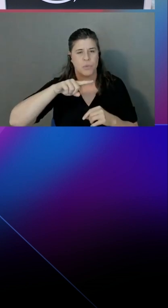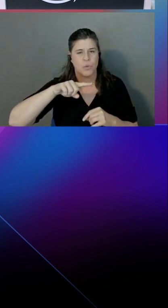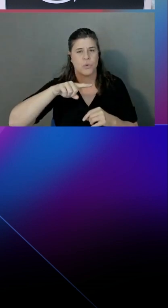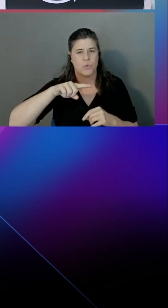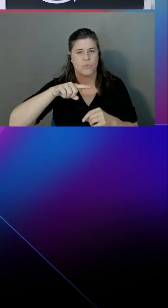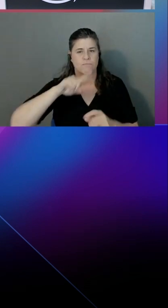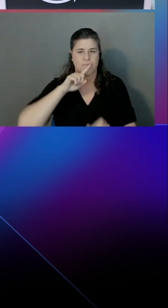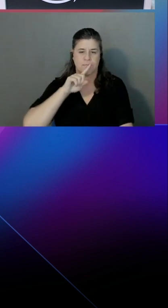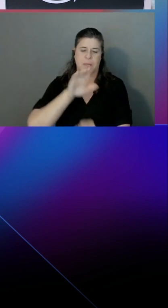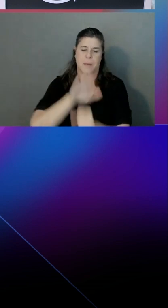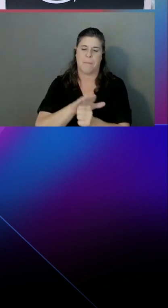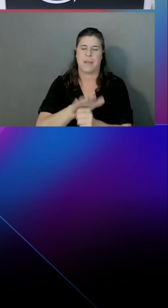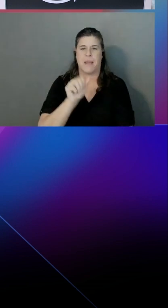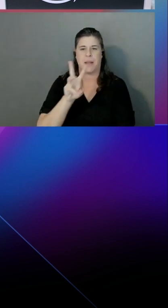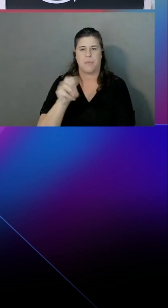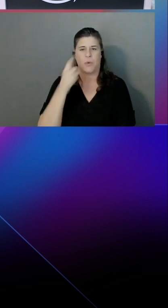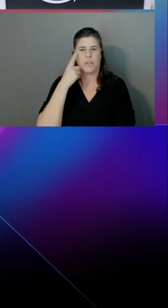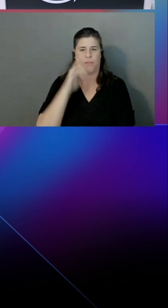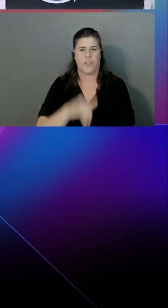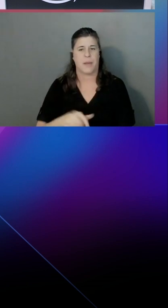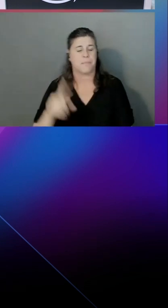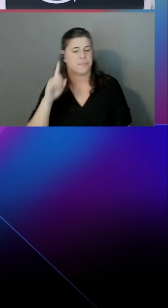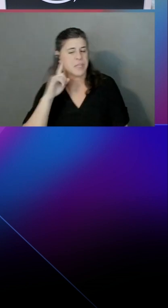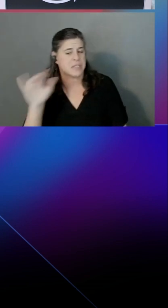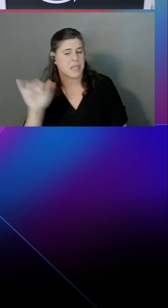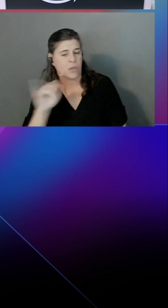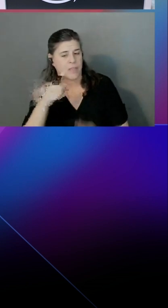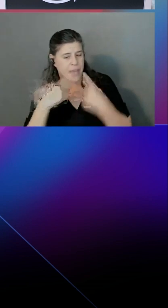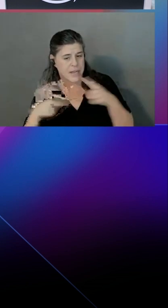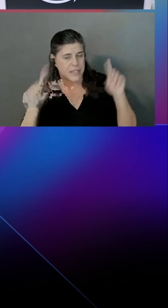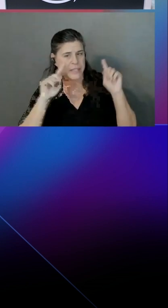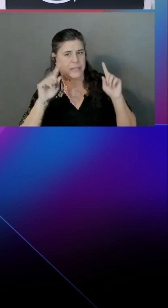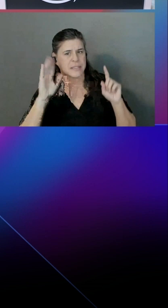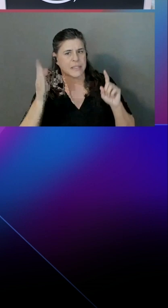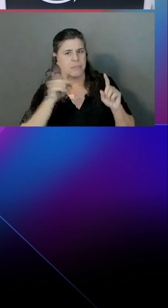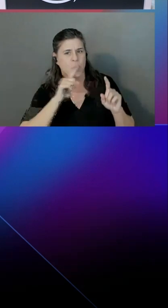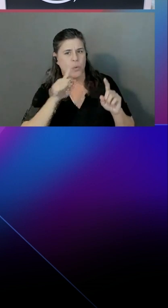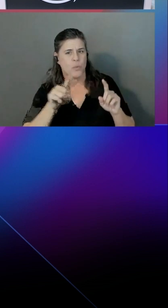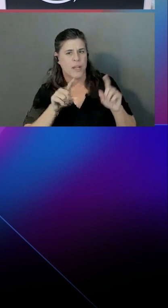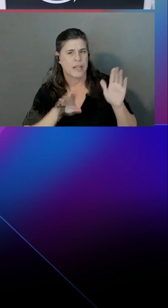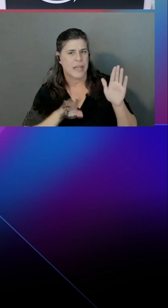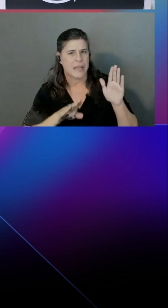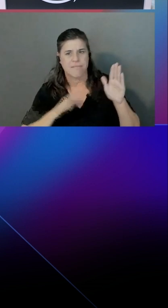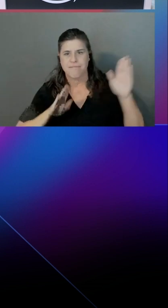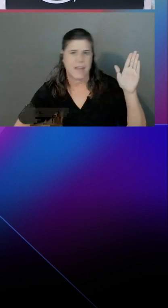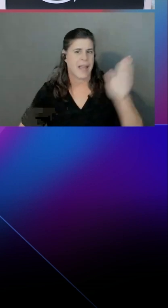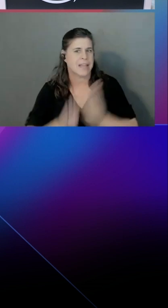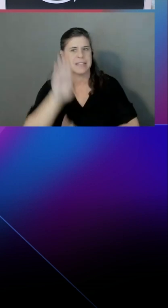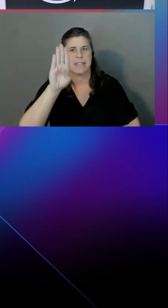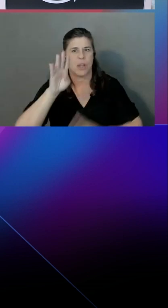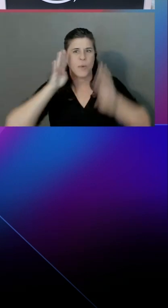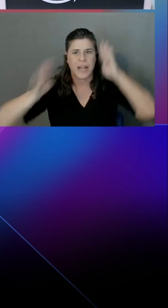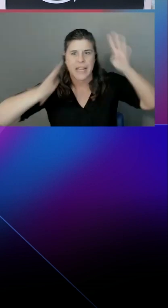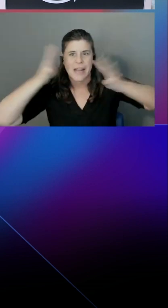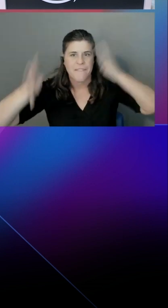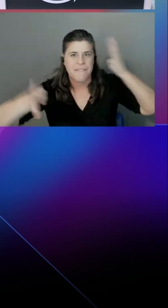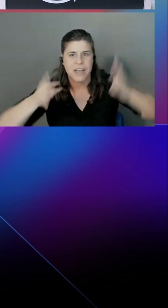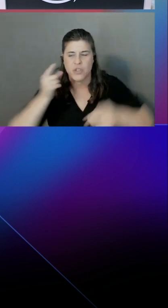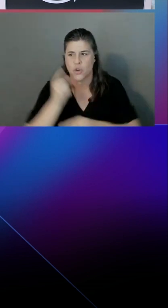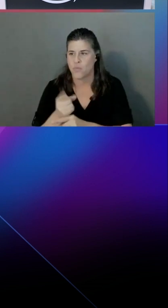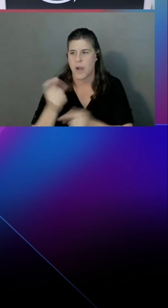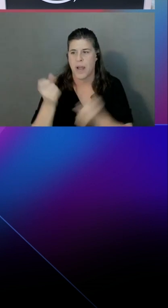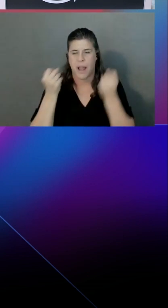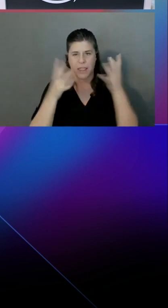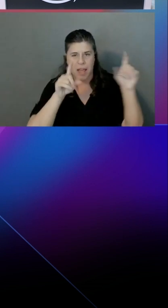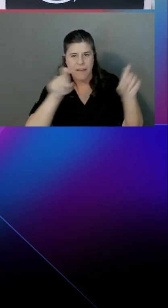that. It sounds like these announcements also seem to be accelerating innovation, right? It makes that experimentation